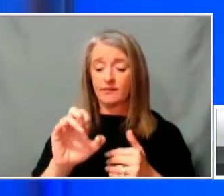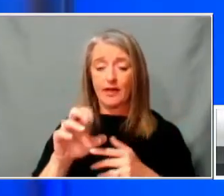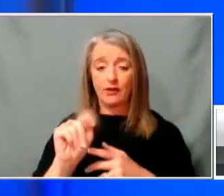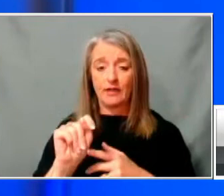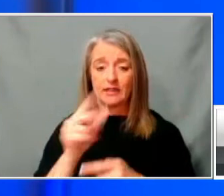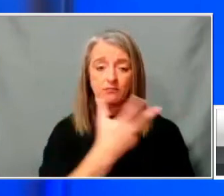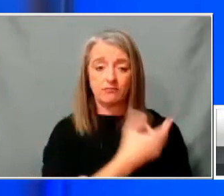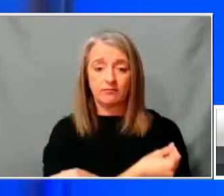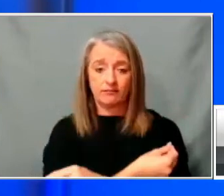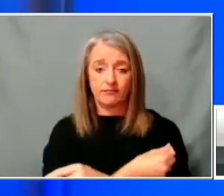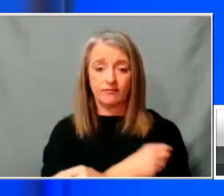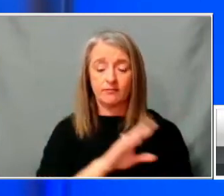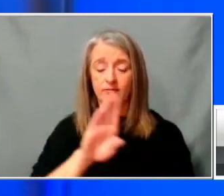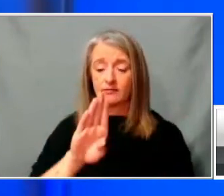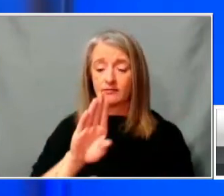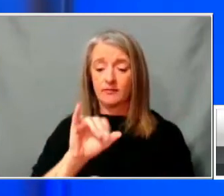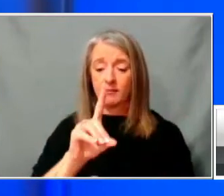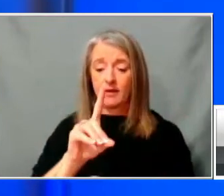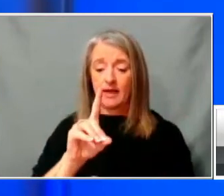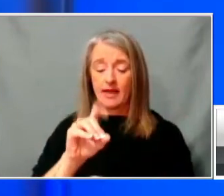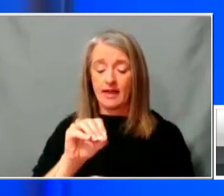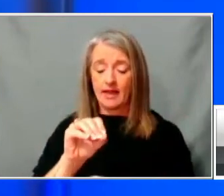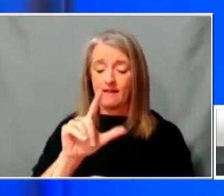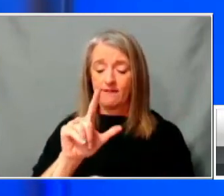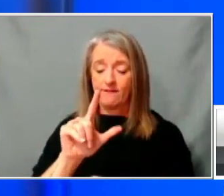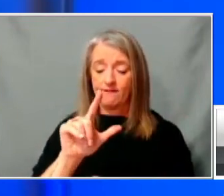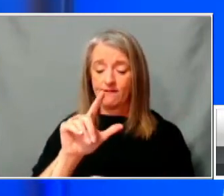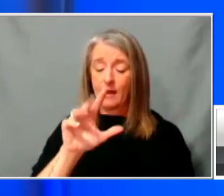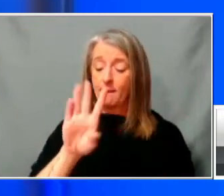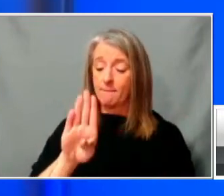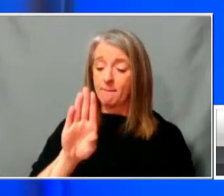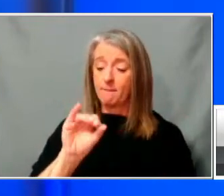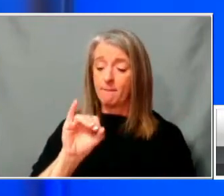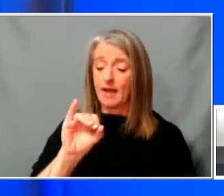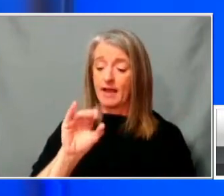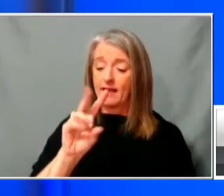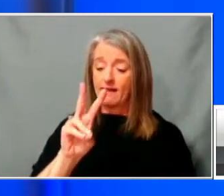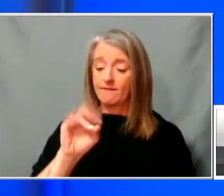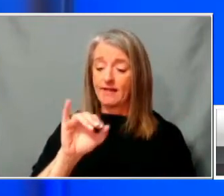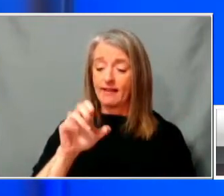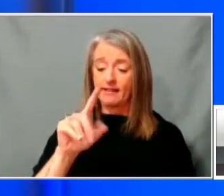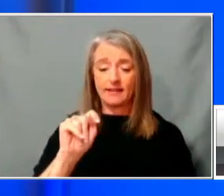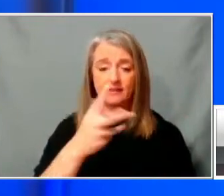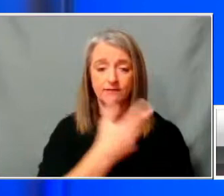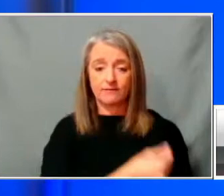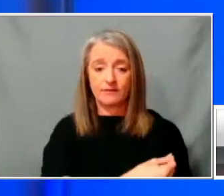of the bivalent vaccine. That would be the general recommendation